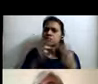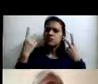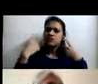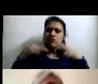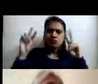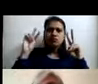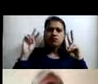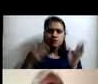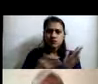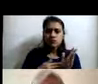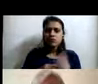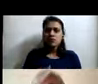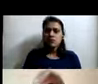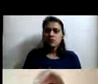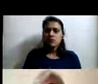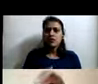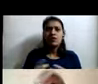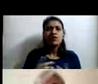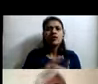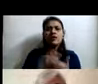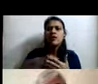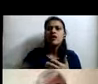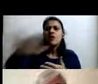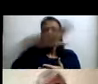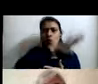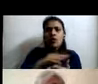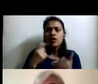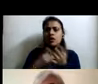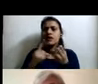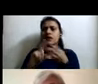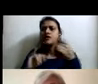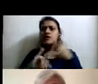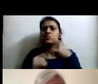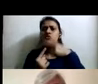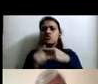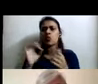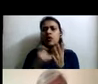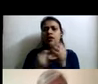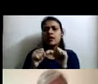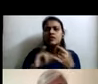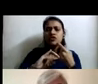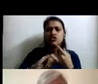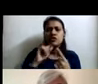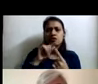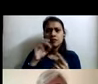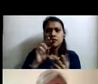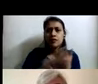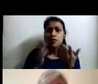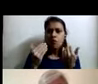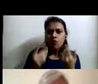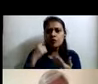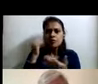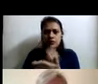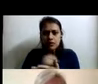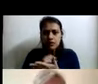of upitorium to try and create areas where restoration was possible, where natural grasses and vegetation could come back. We